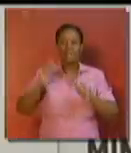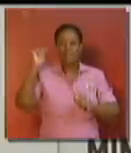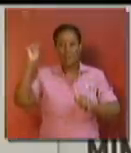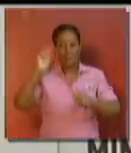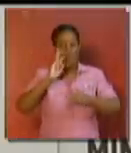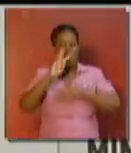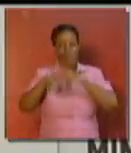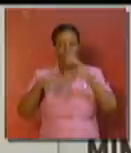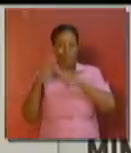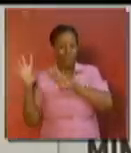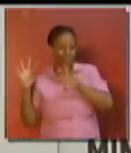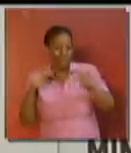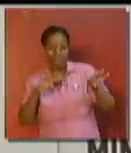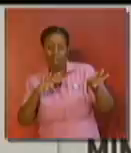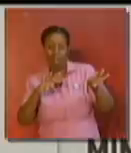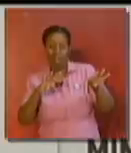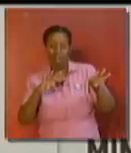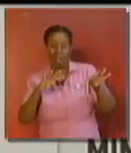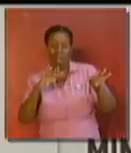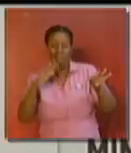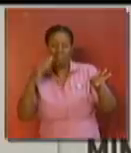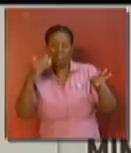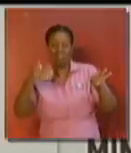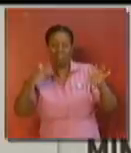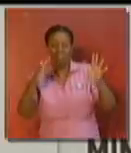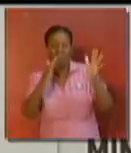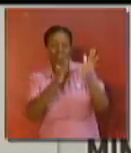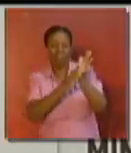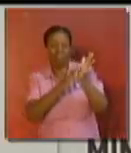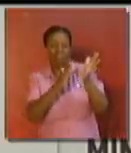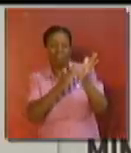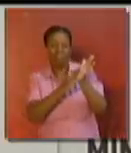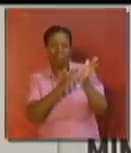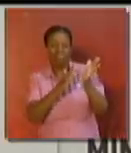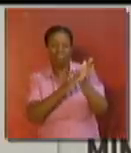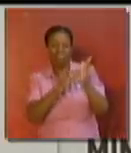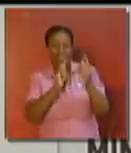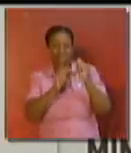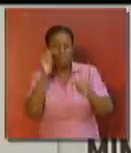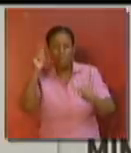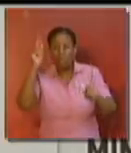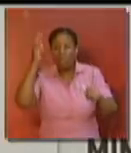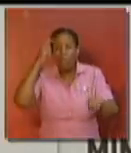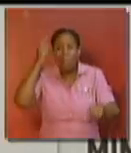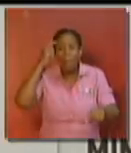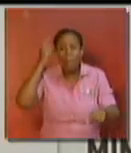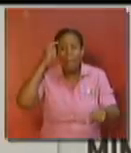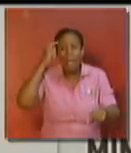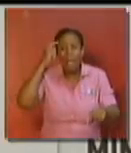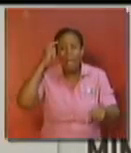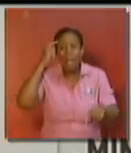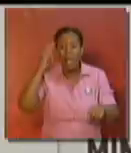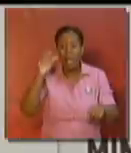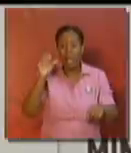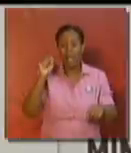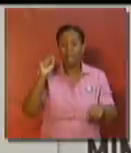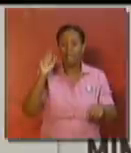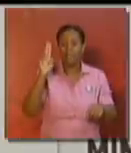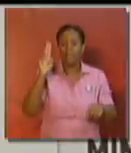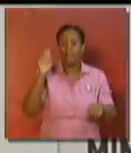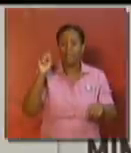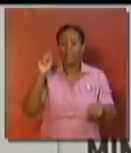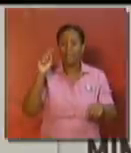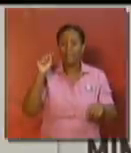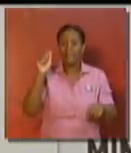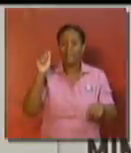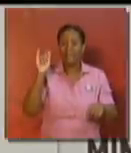what are called the Sustainable Development Goals for maternal mortality and newborn mortality. We achieve targets which are